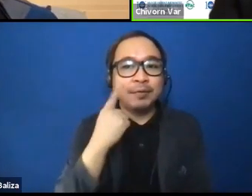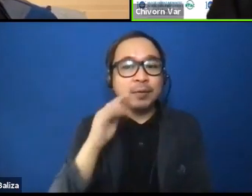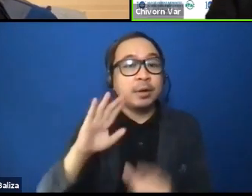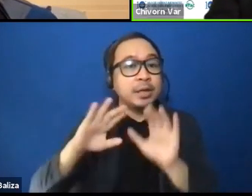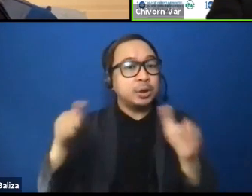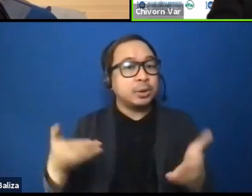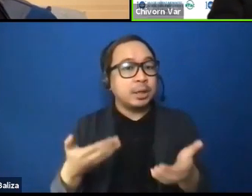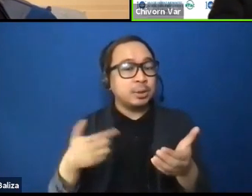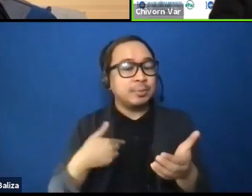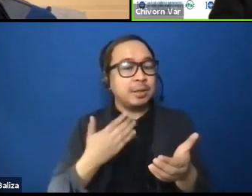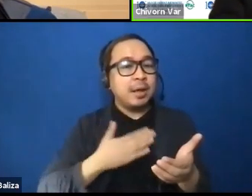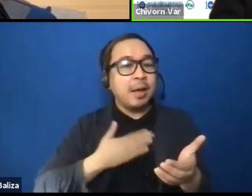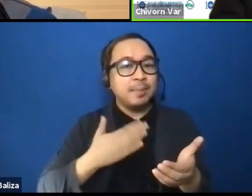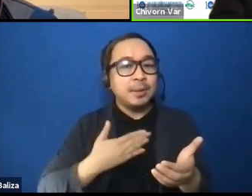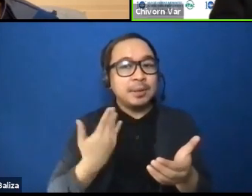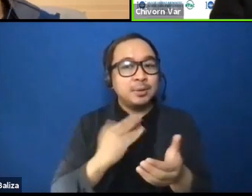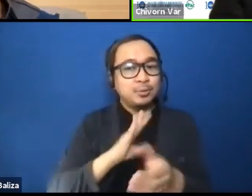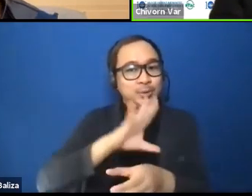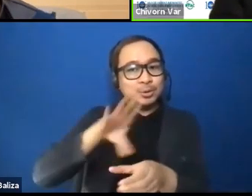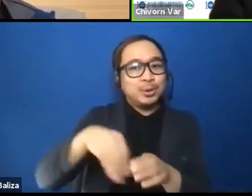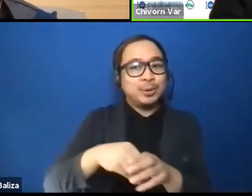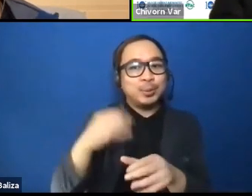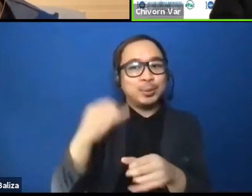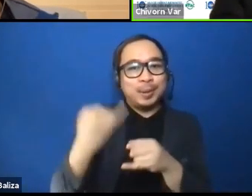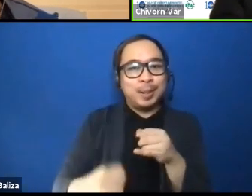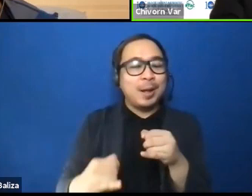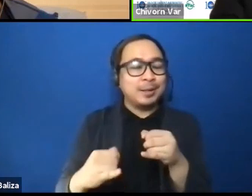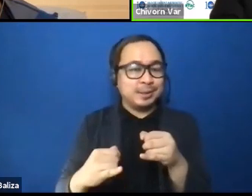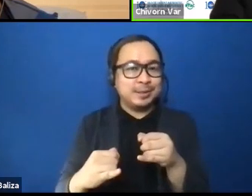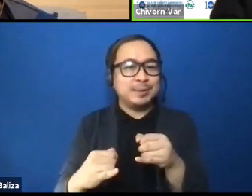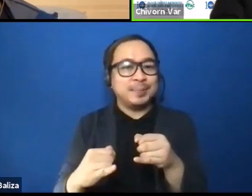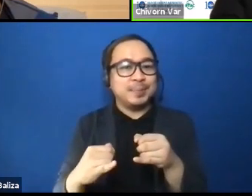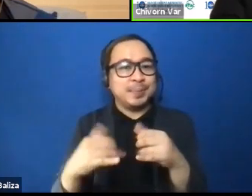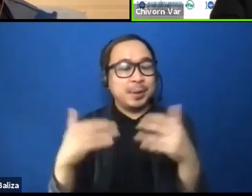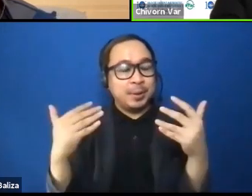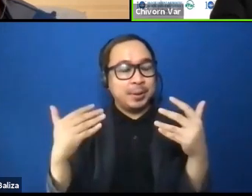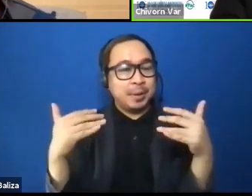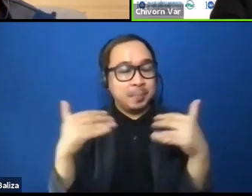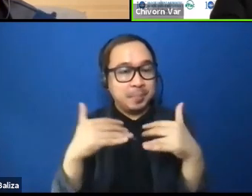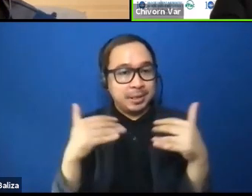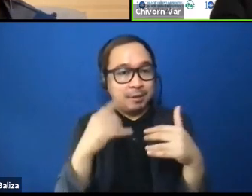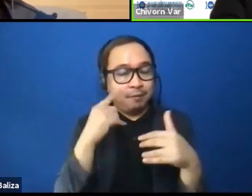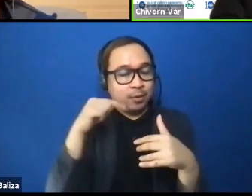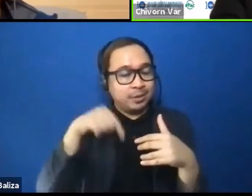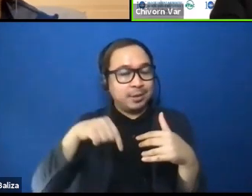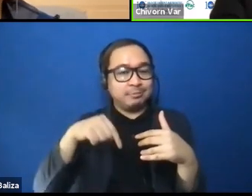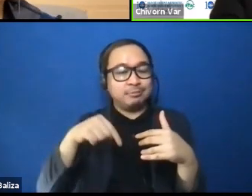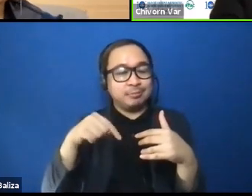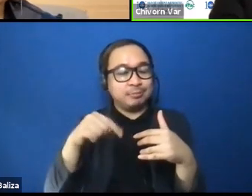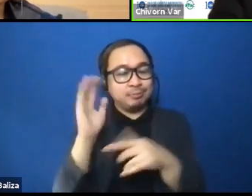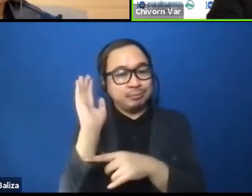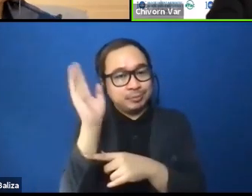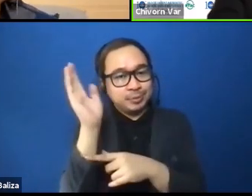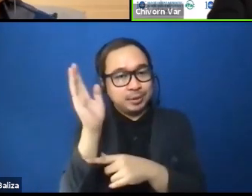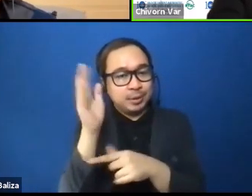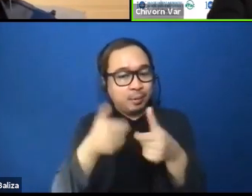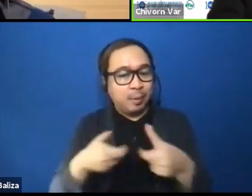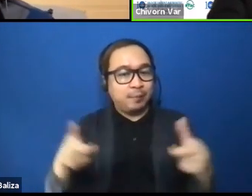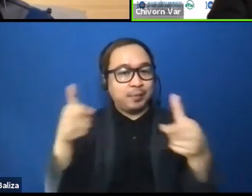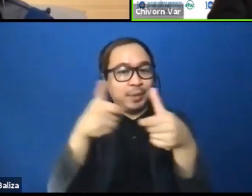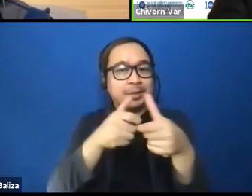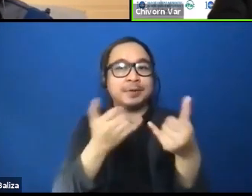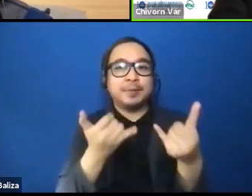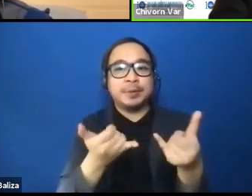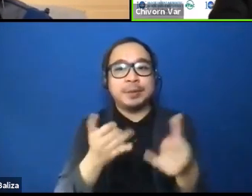all for the last sessions of this virtual SERI conference today.